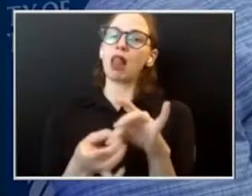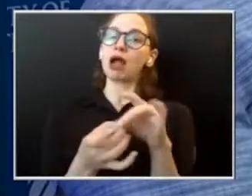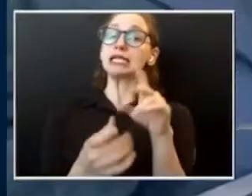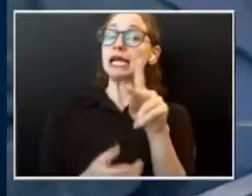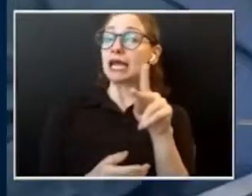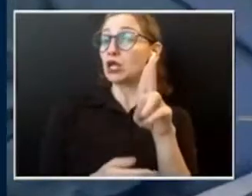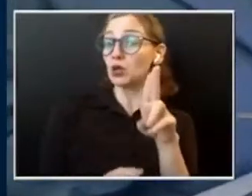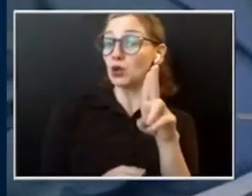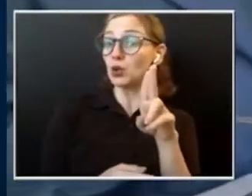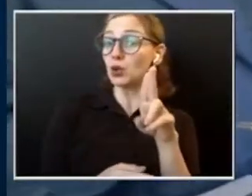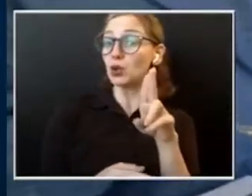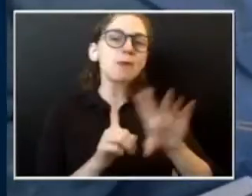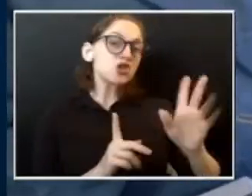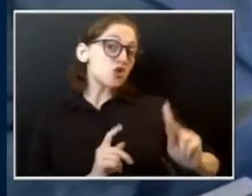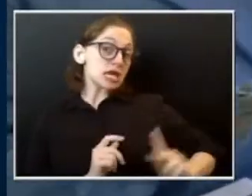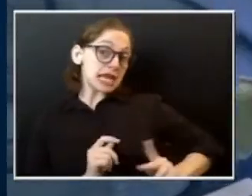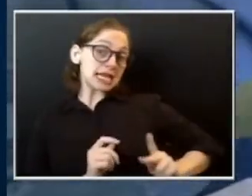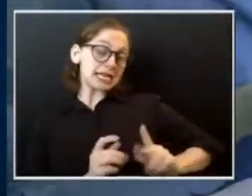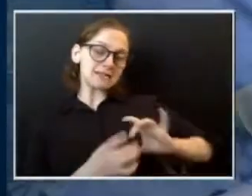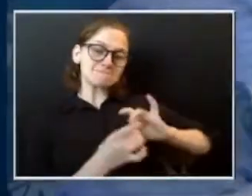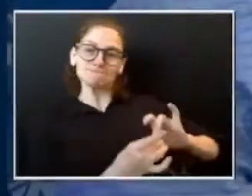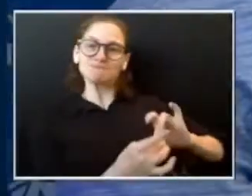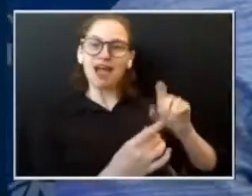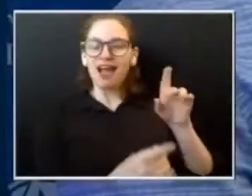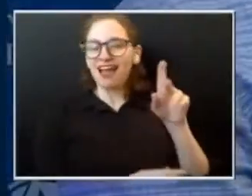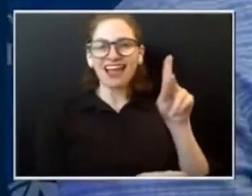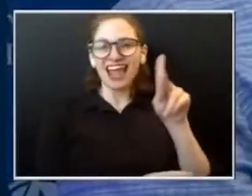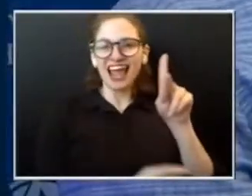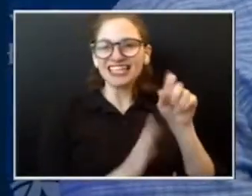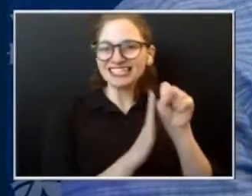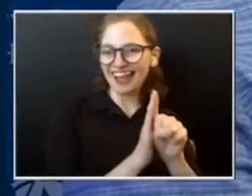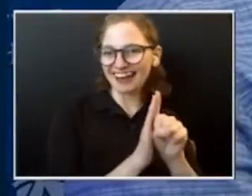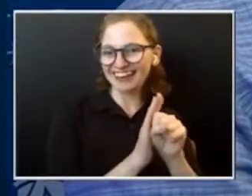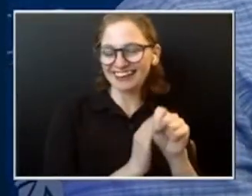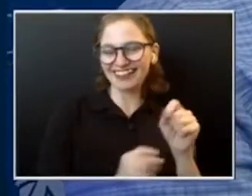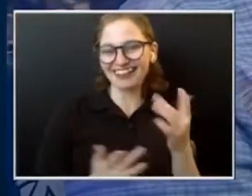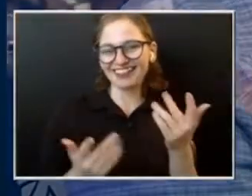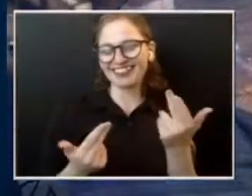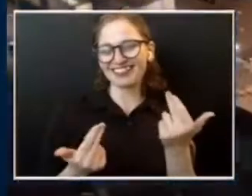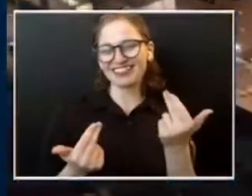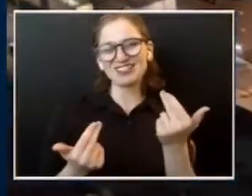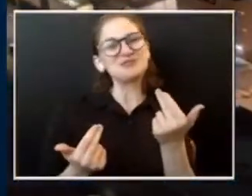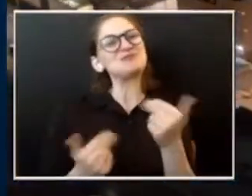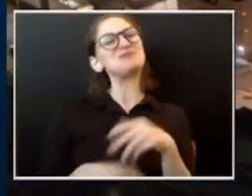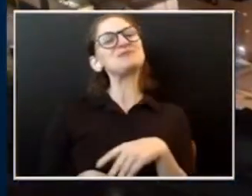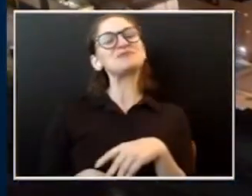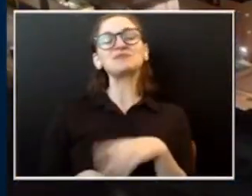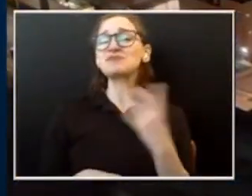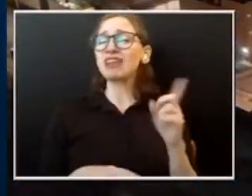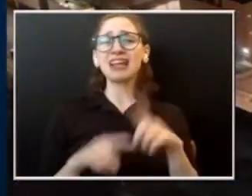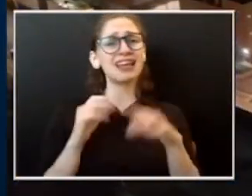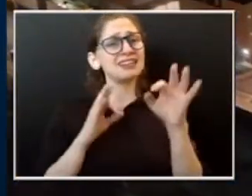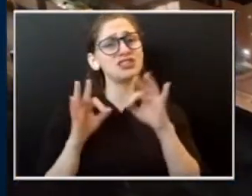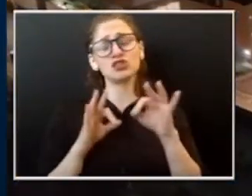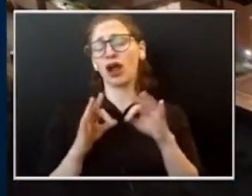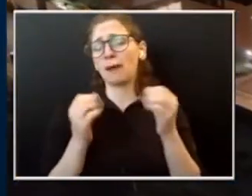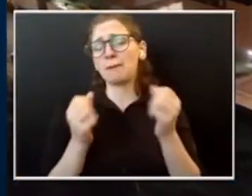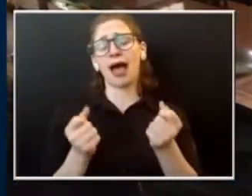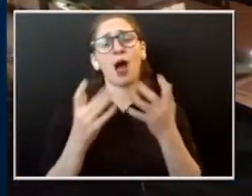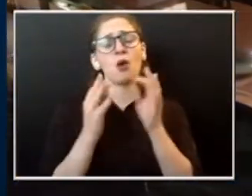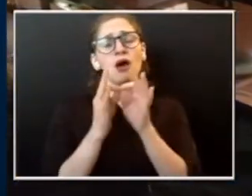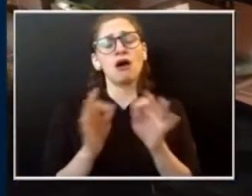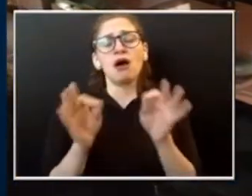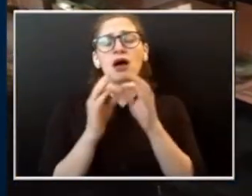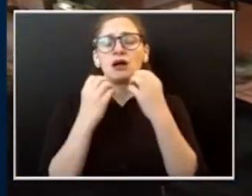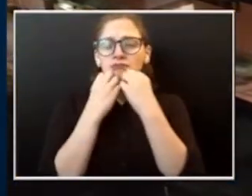kidney's going to be a K-Stater. You can't put it in words how much it means. I just appreciate her so